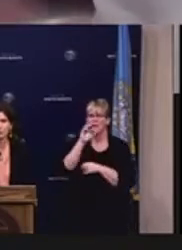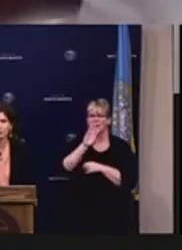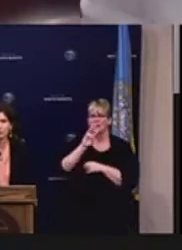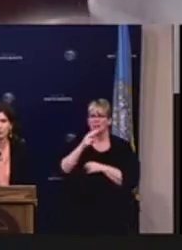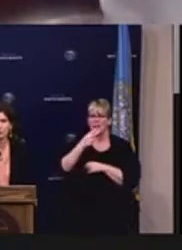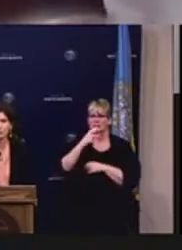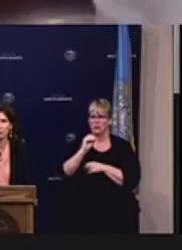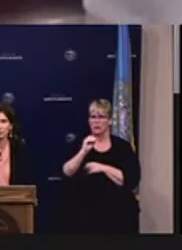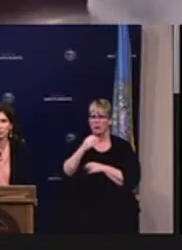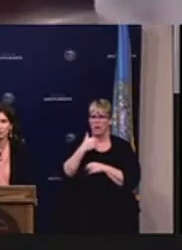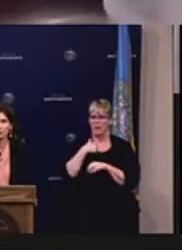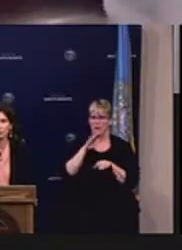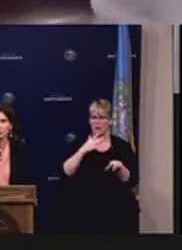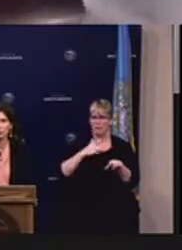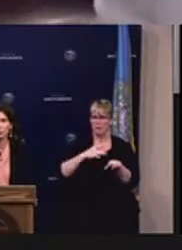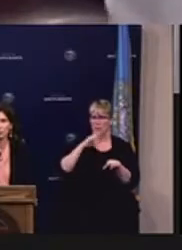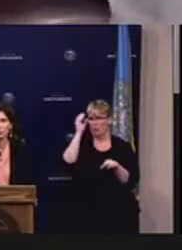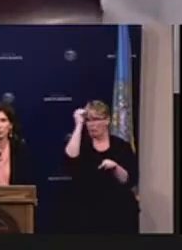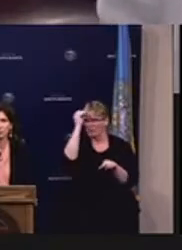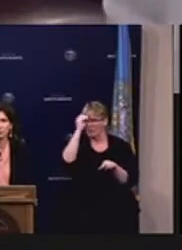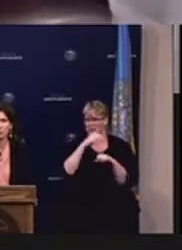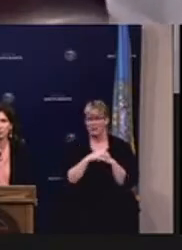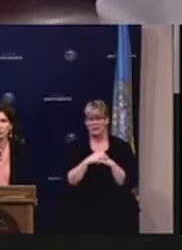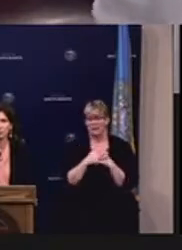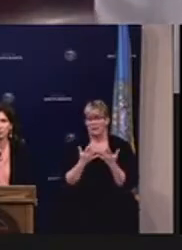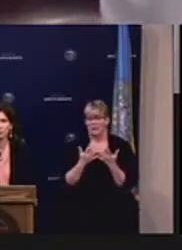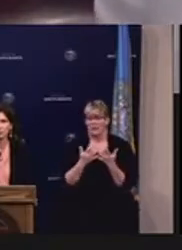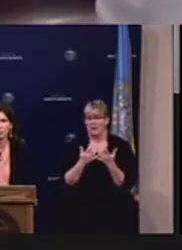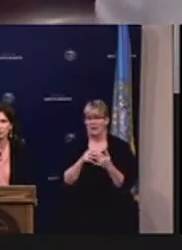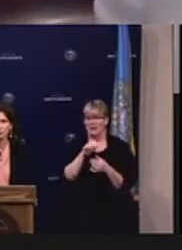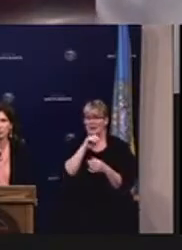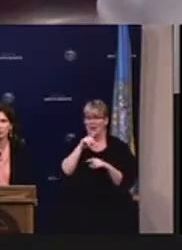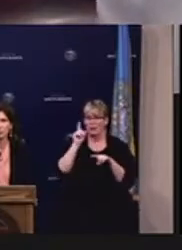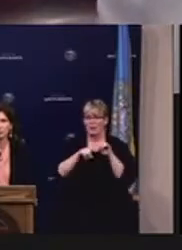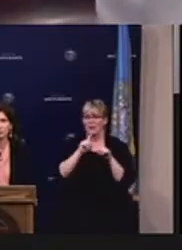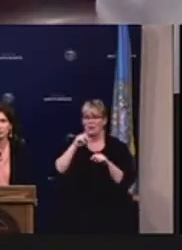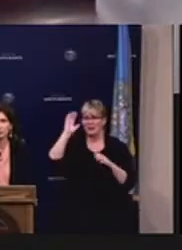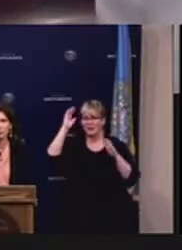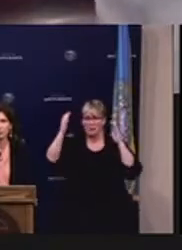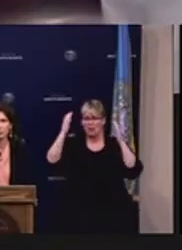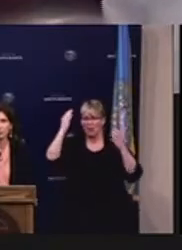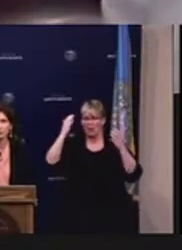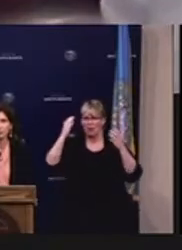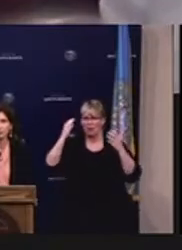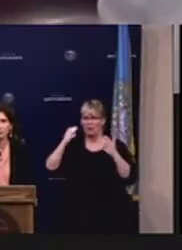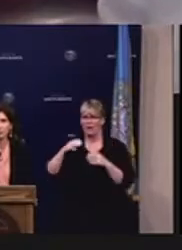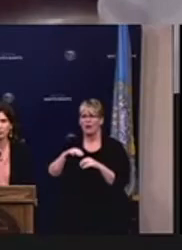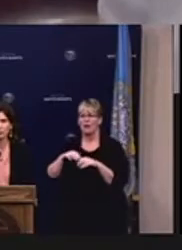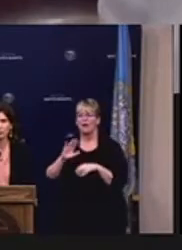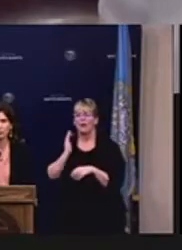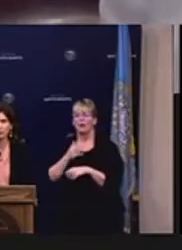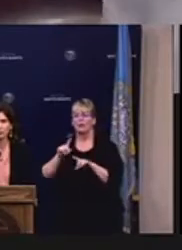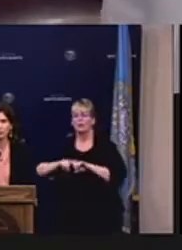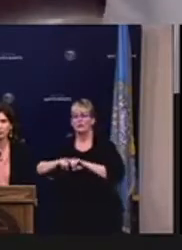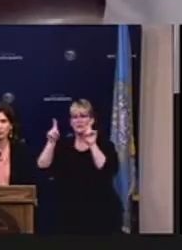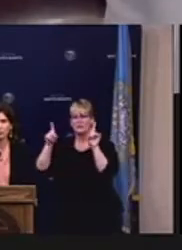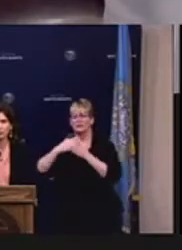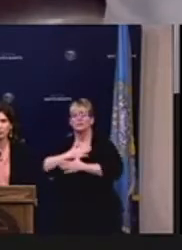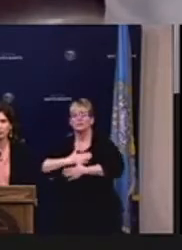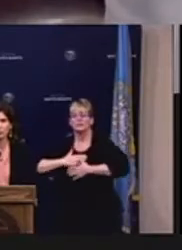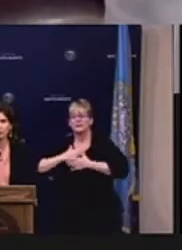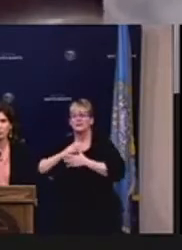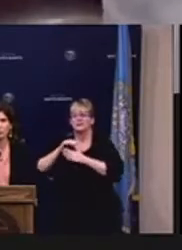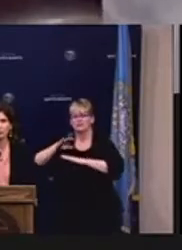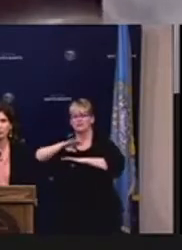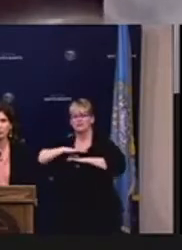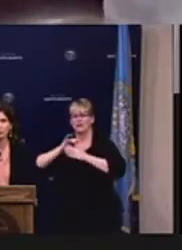did. That's not even a apples to apples comparison. We're doing something completely different. And I'm so pleased that we're